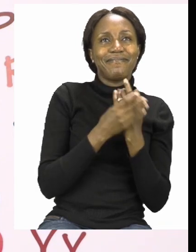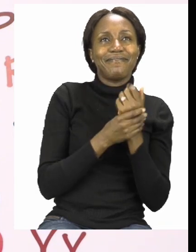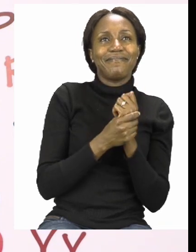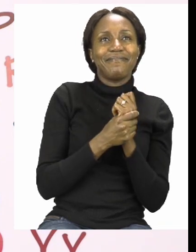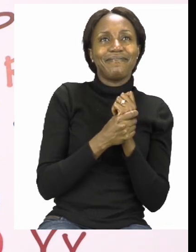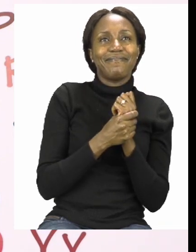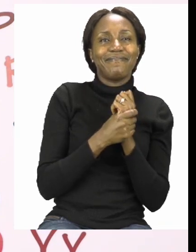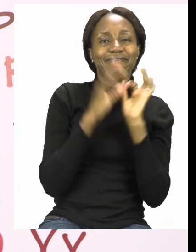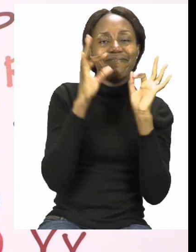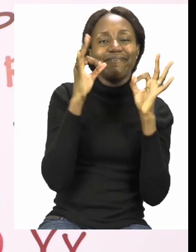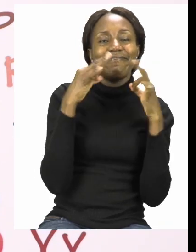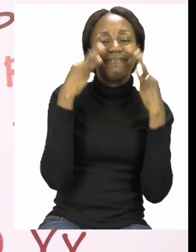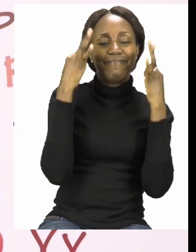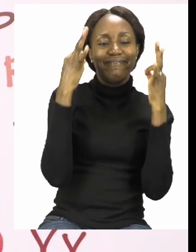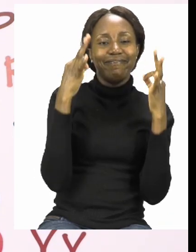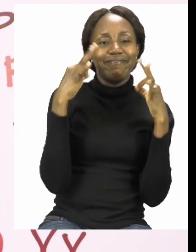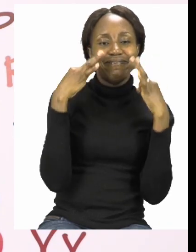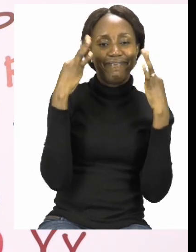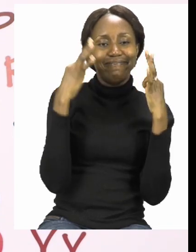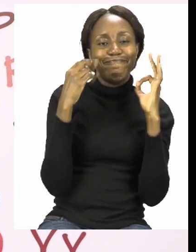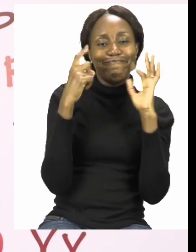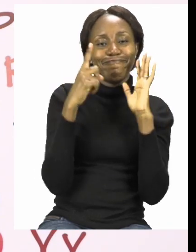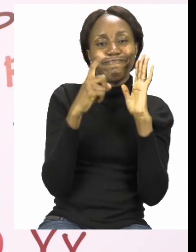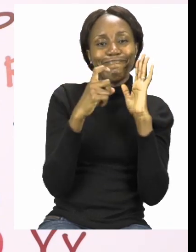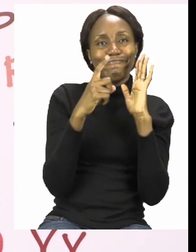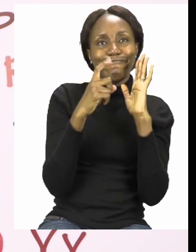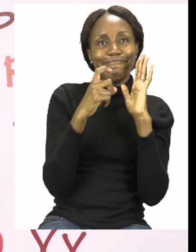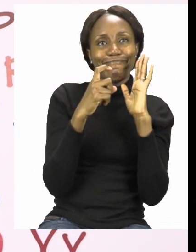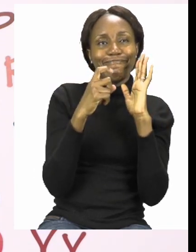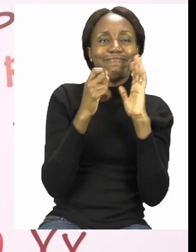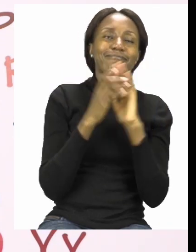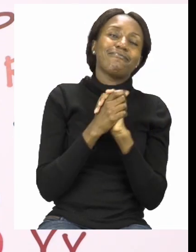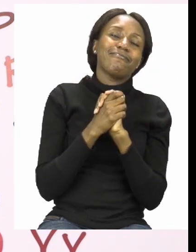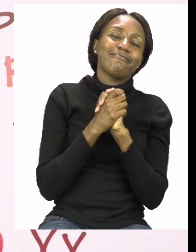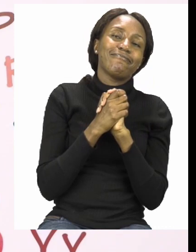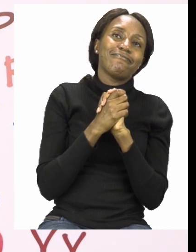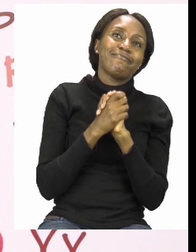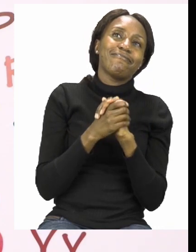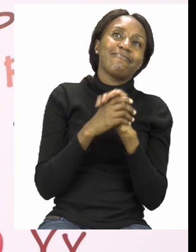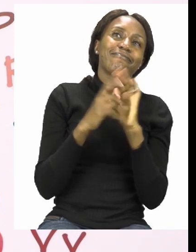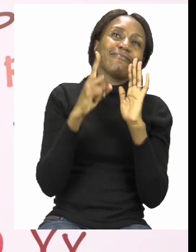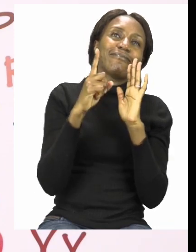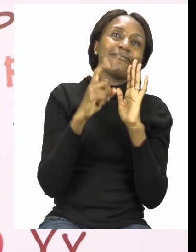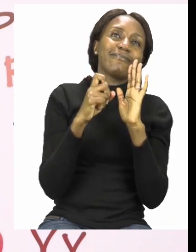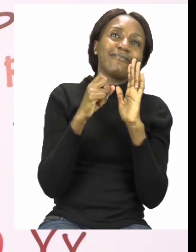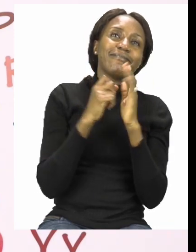sanitize. So let us take our sanitizer and sing our special sanitizing song.